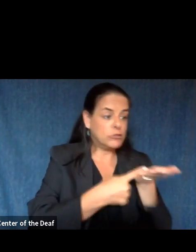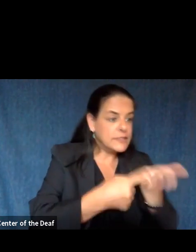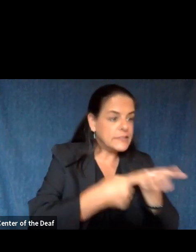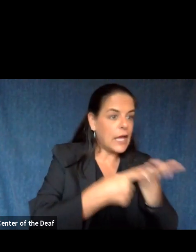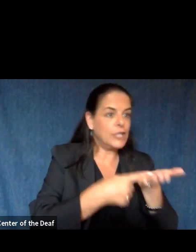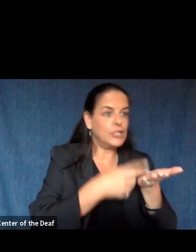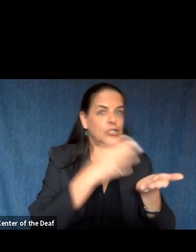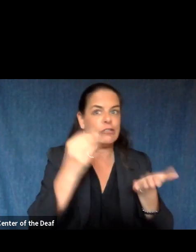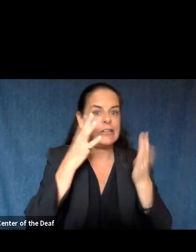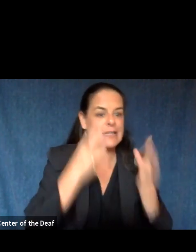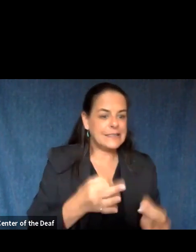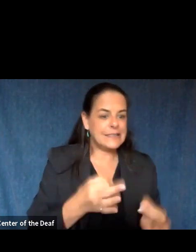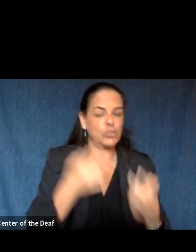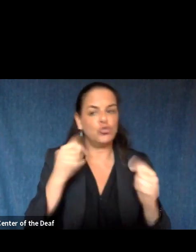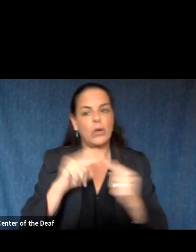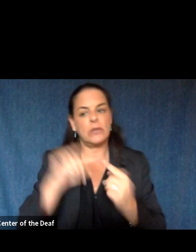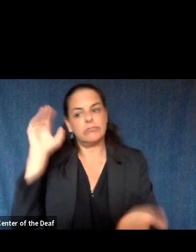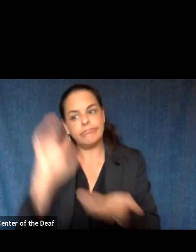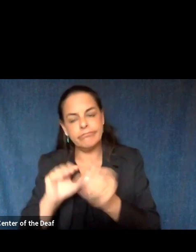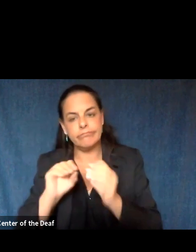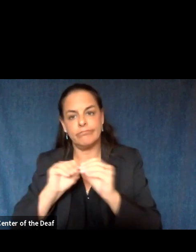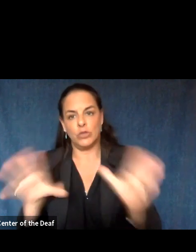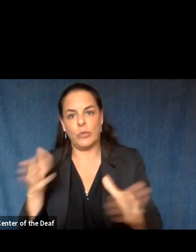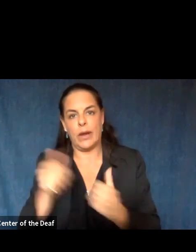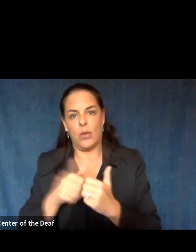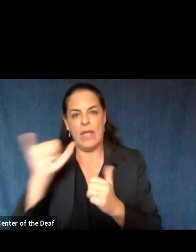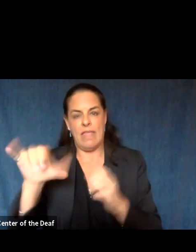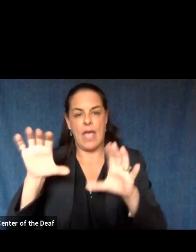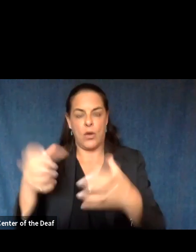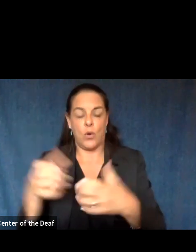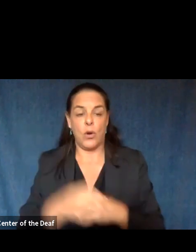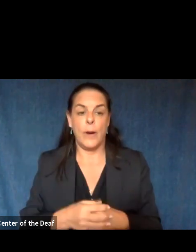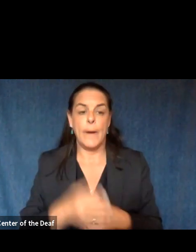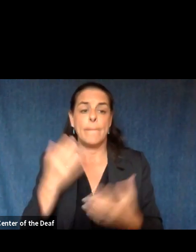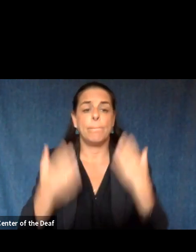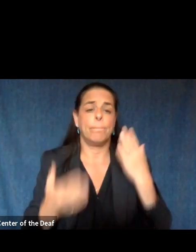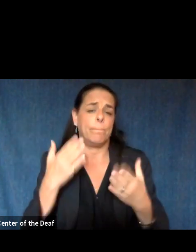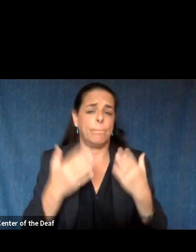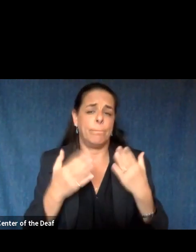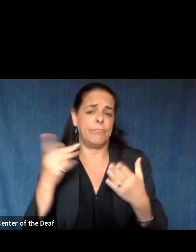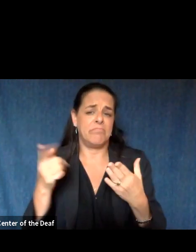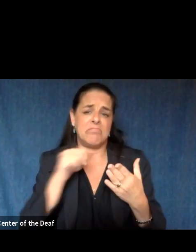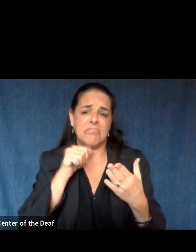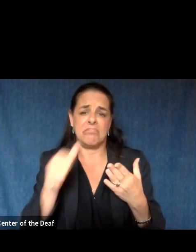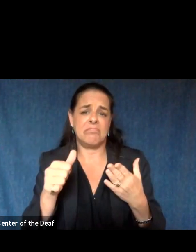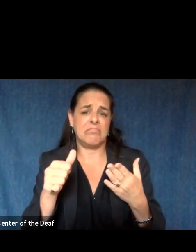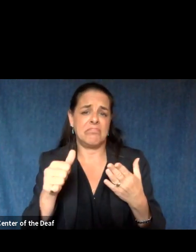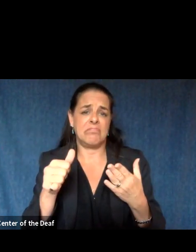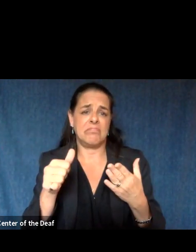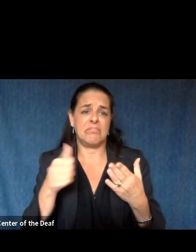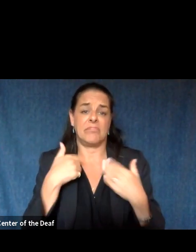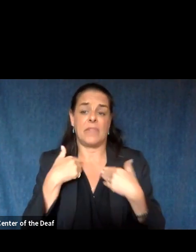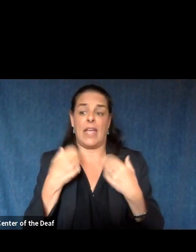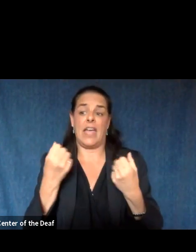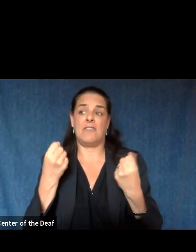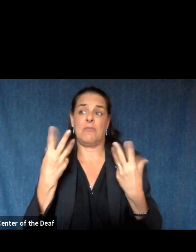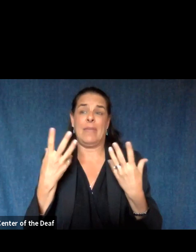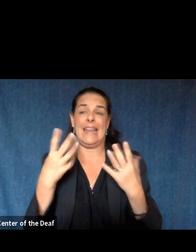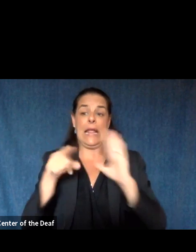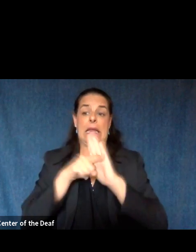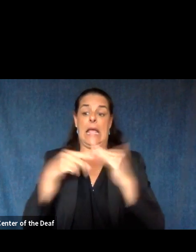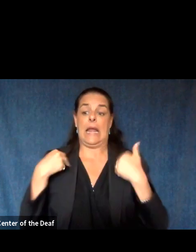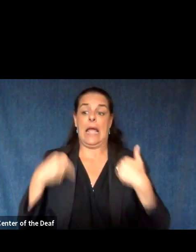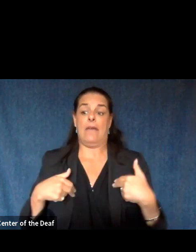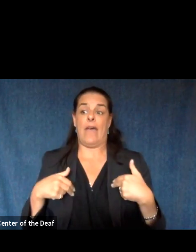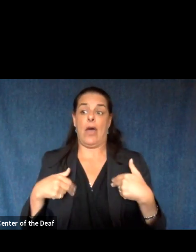curb the spread there. While they may not have a lot of negative health consequences, the more